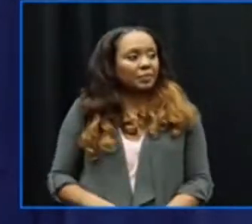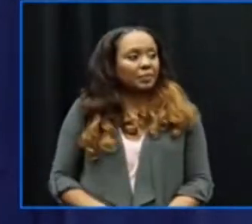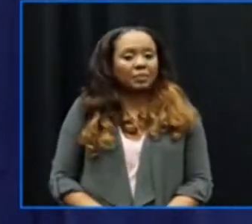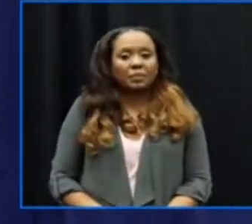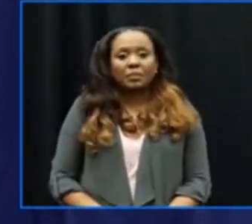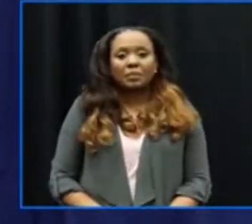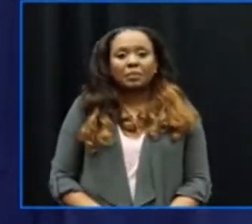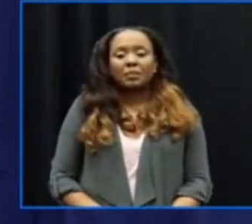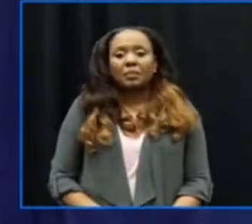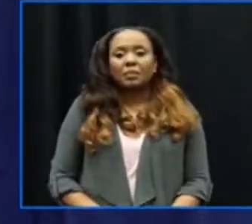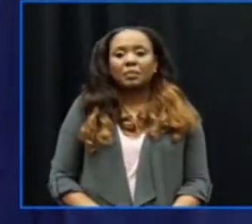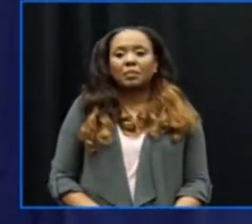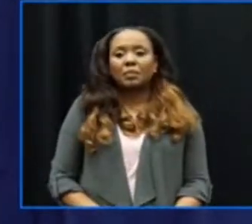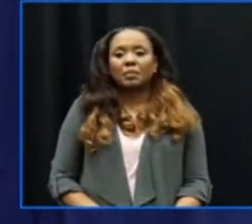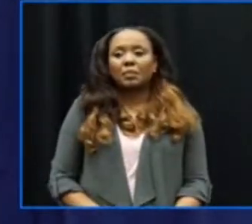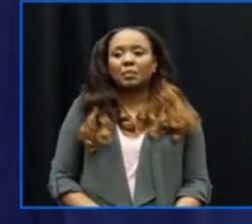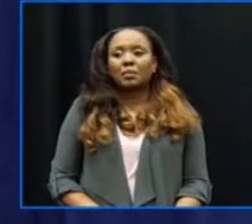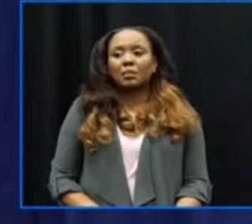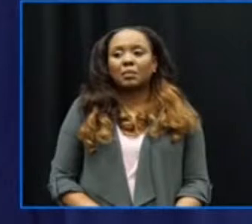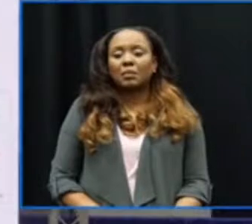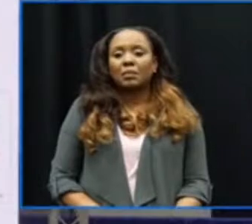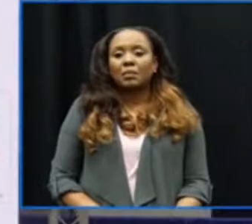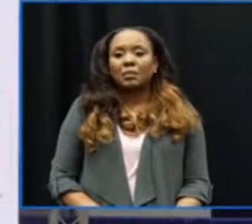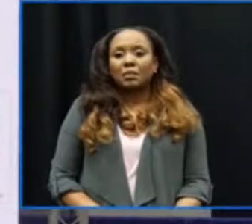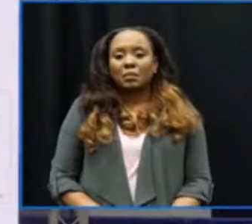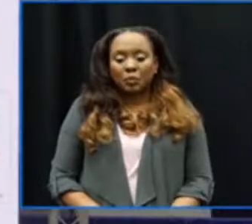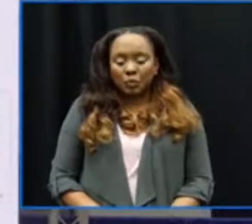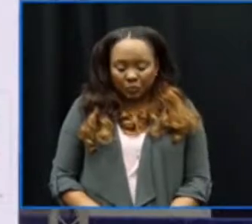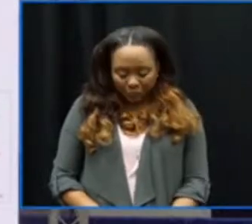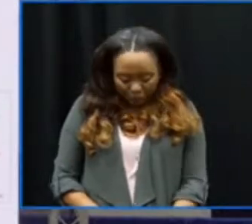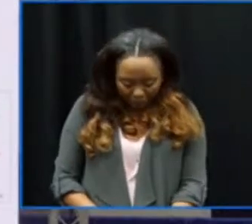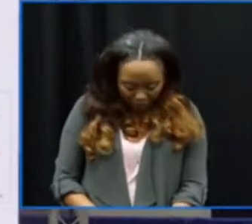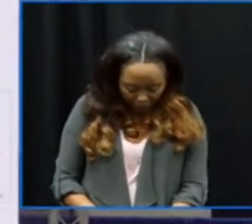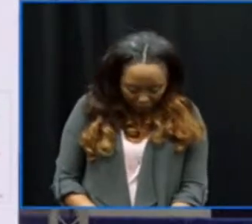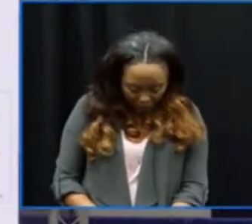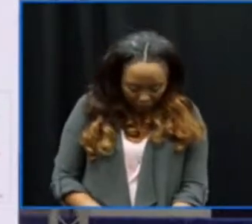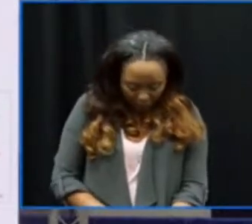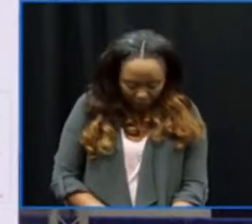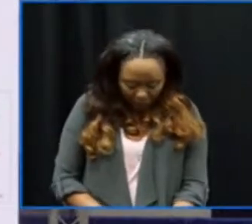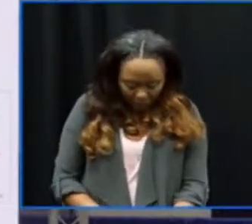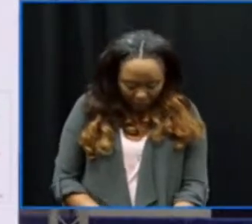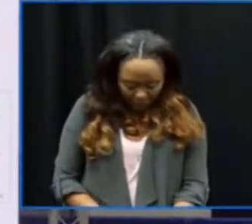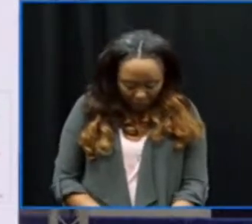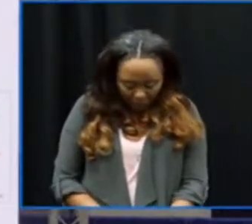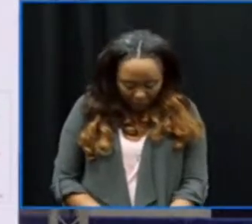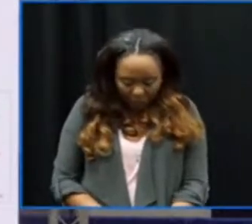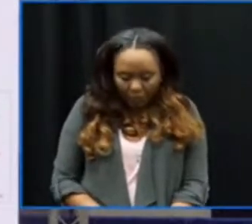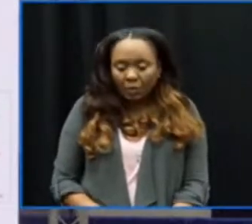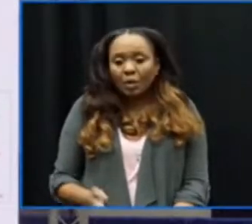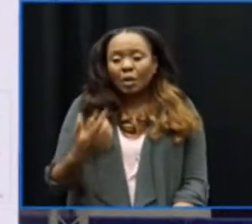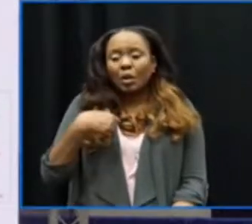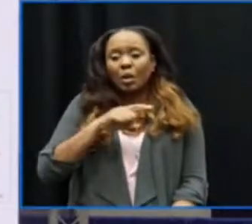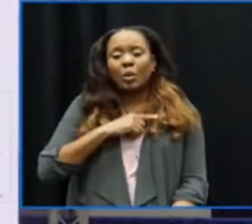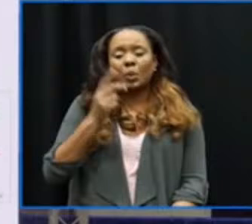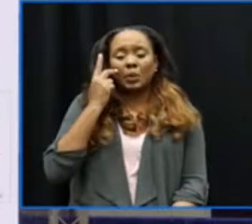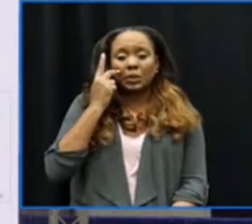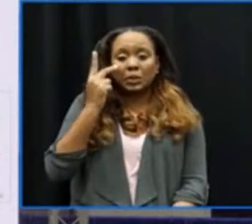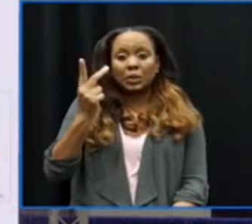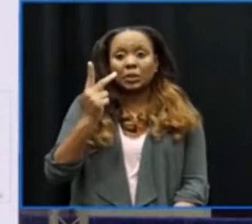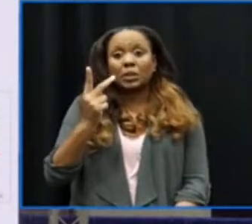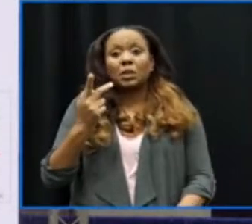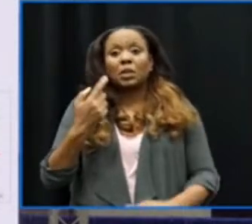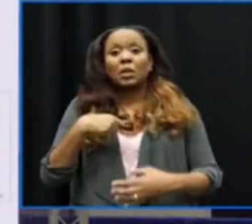So when we look at the fund and the outlook for the population and the National Insurance Fund, what we see here is that we expect